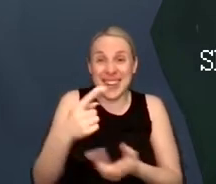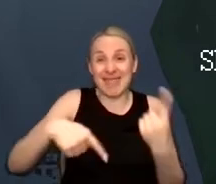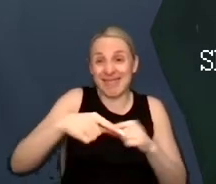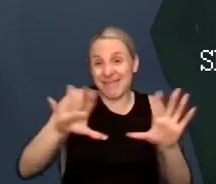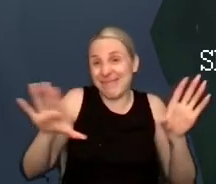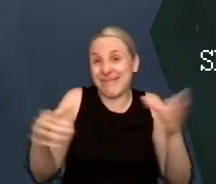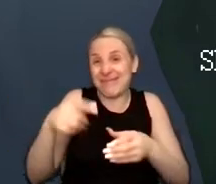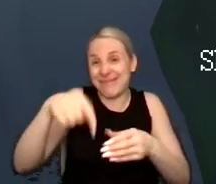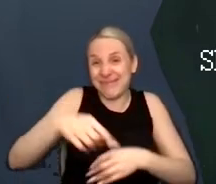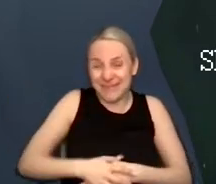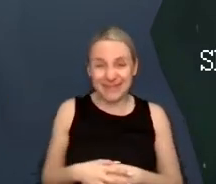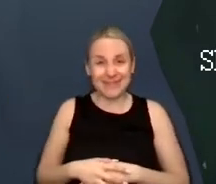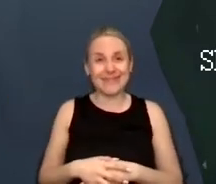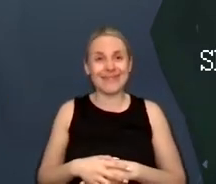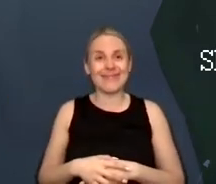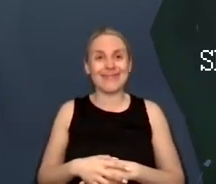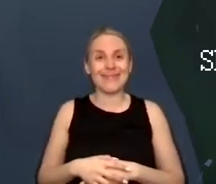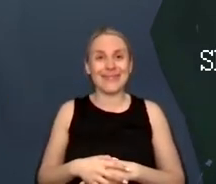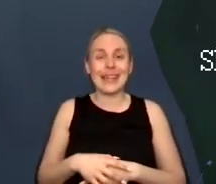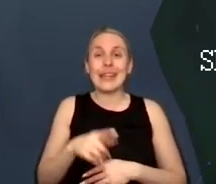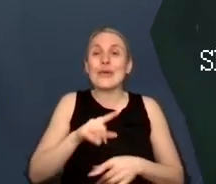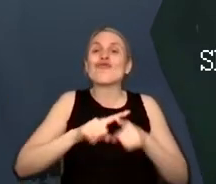We've been forcing the orb to pronounce a lot of